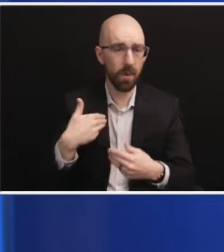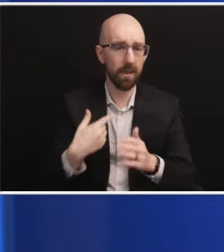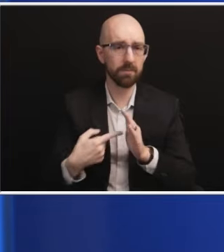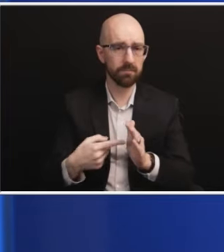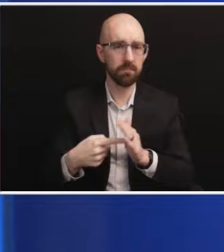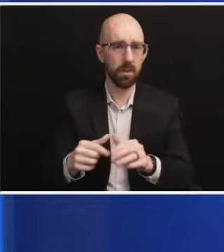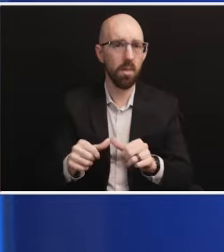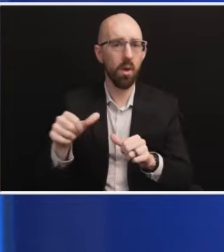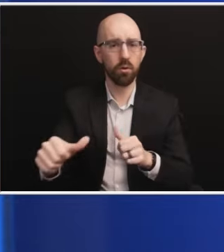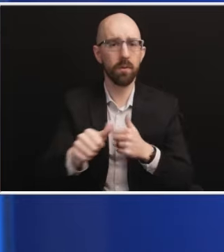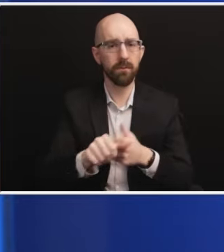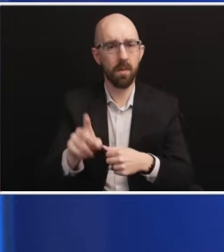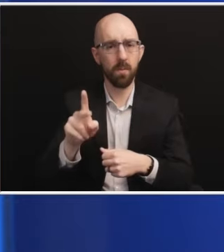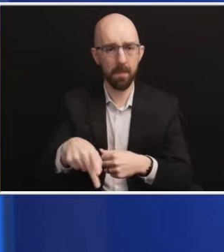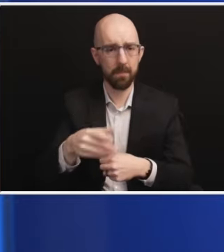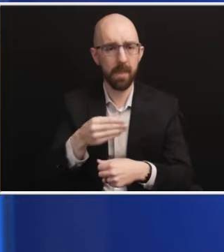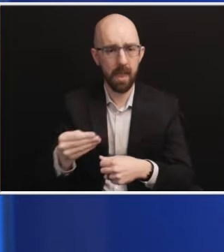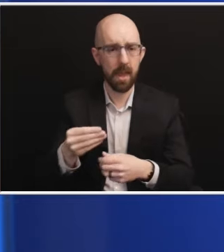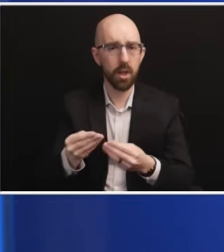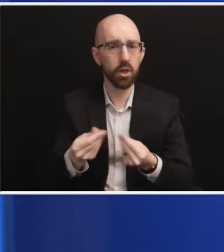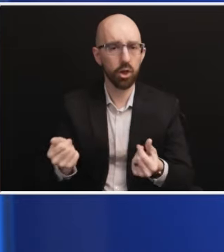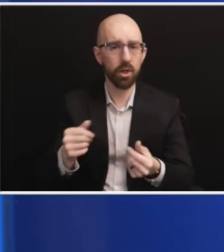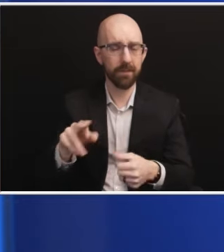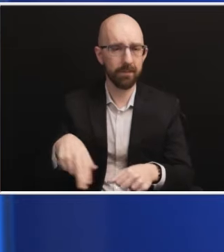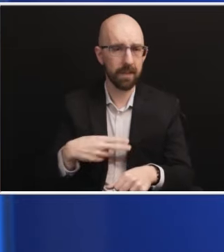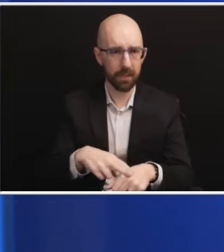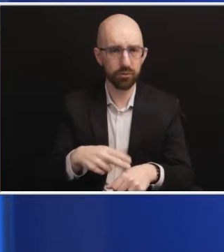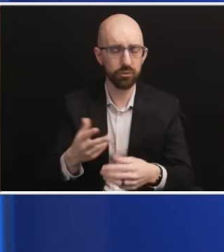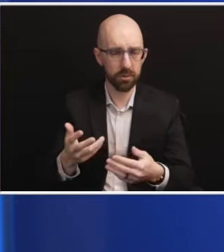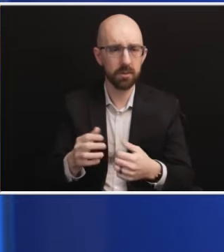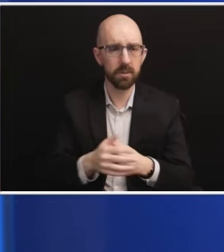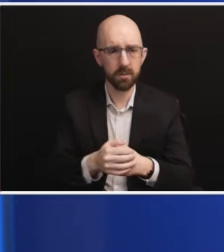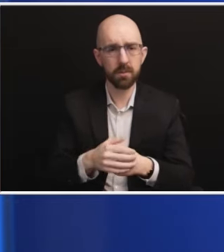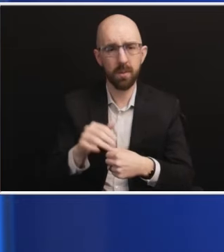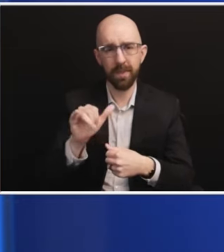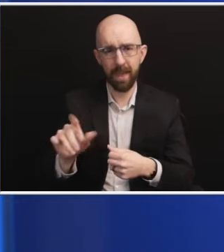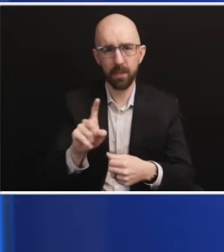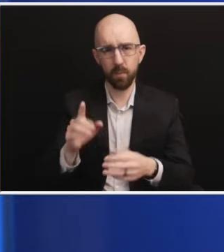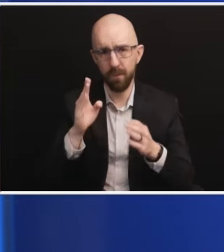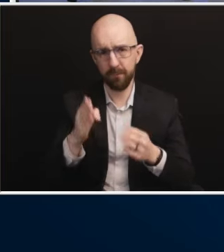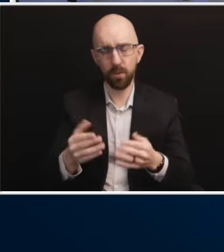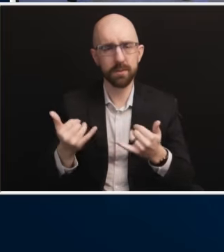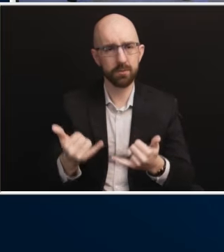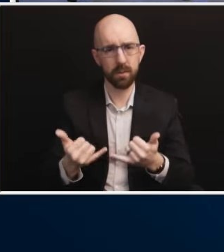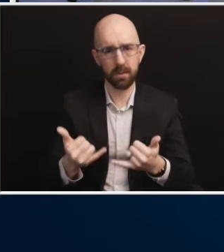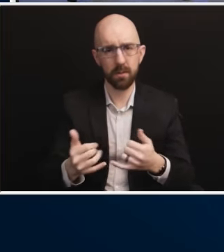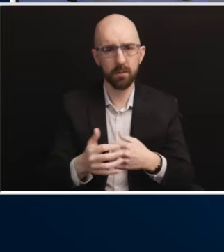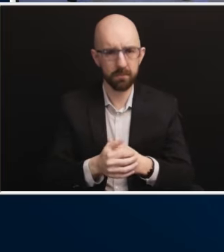follow-up and a curative nature, and that's where our focus is.